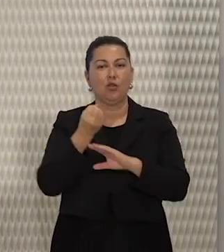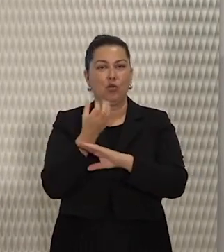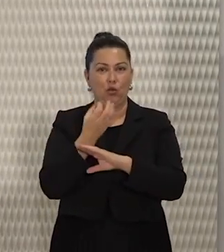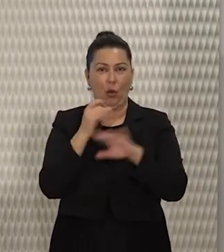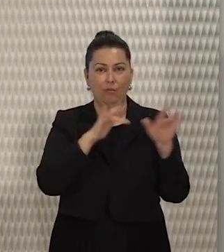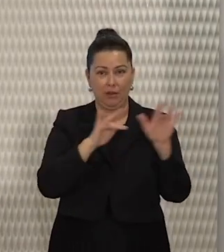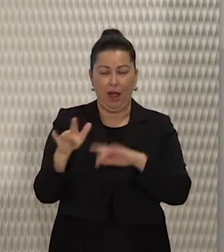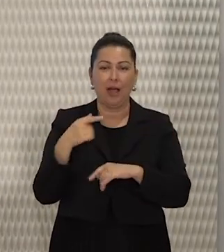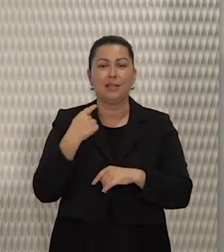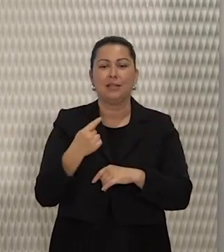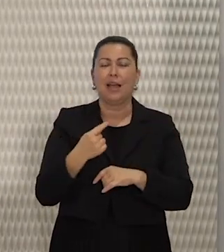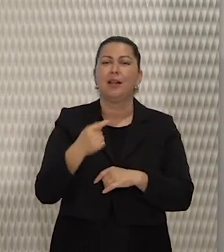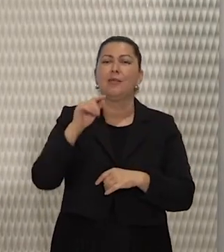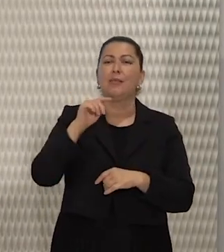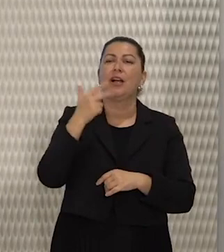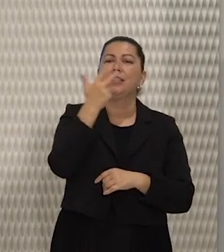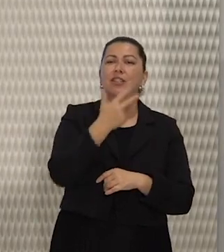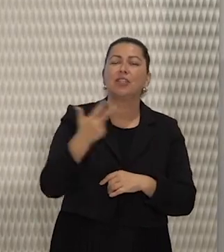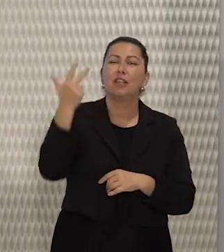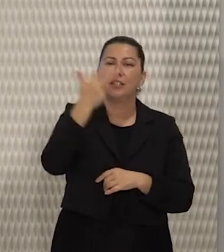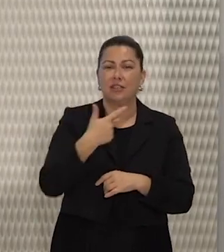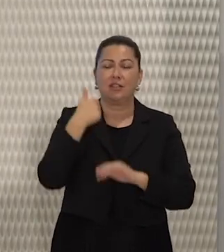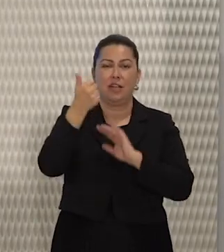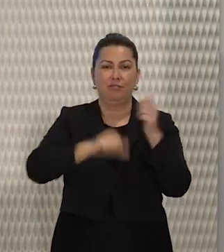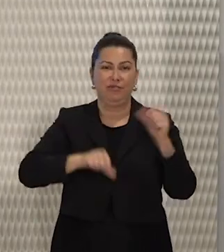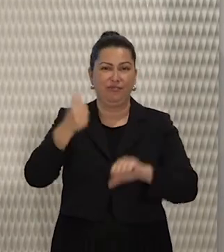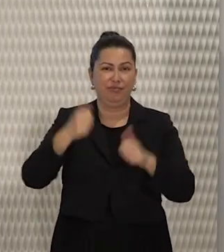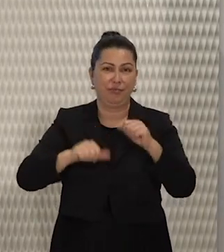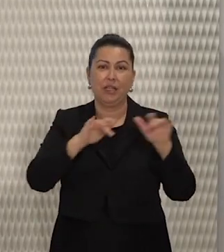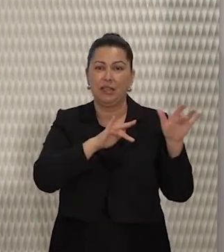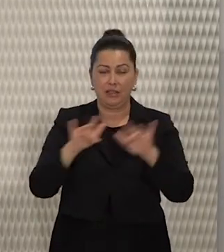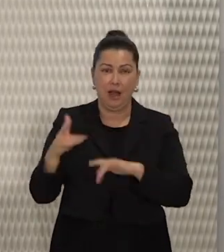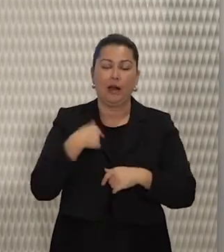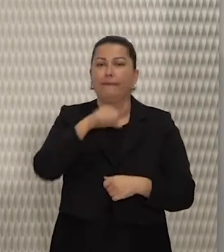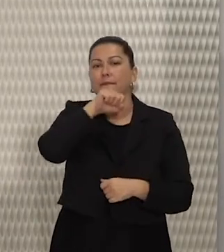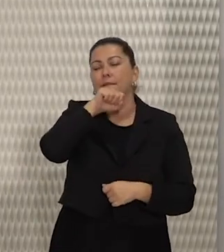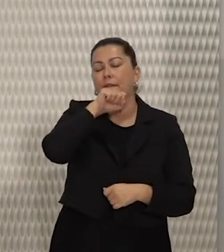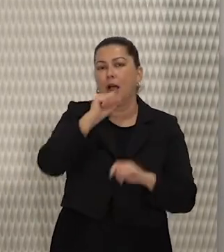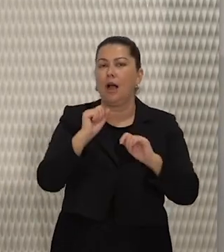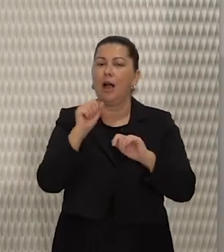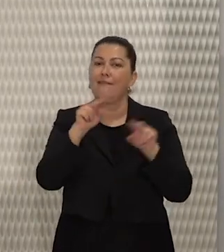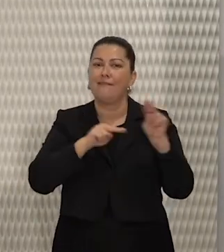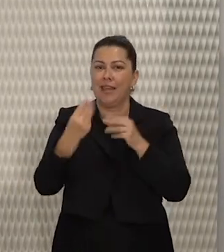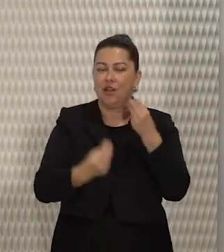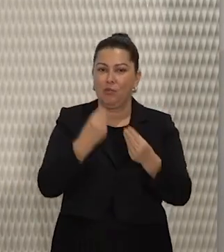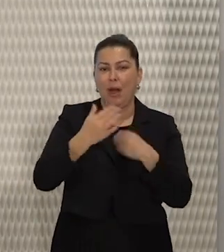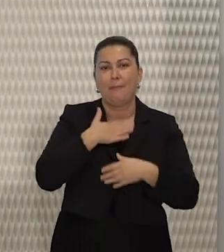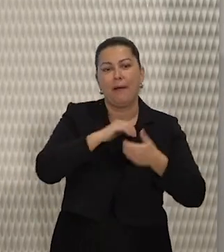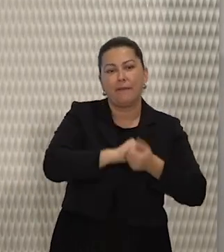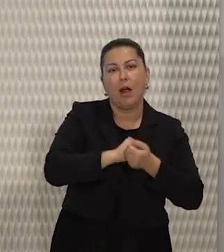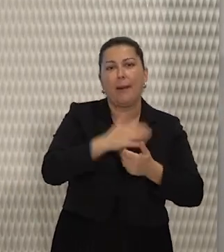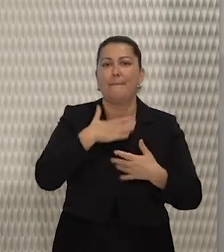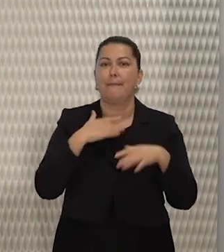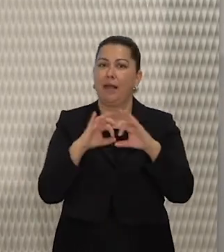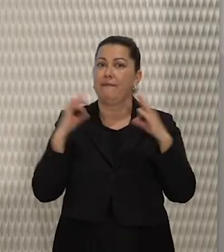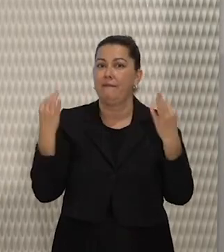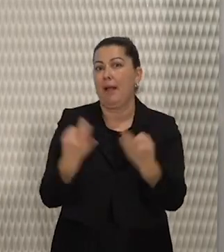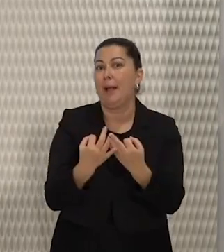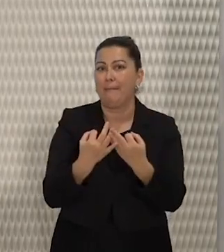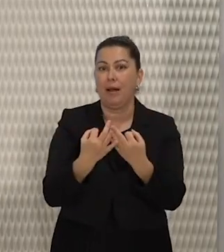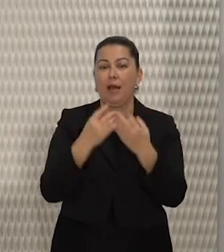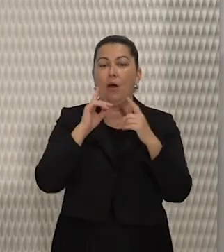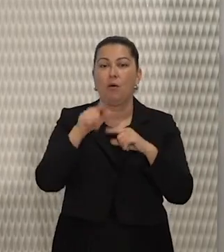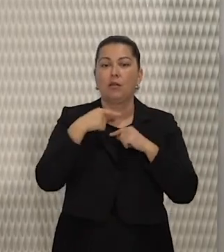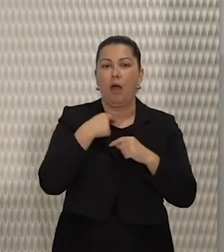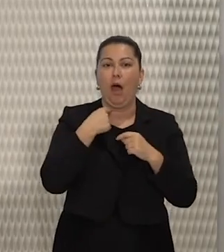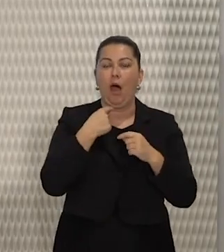had 33 surgeries to date. I love video games, my friends, my family, and